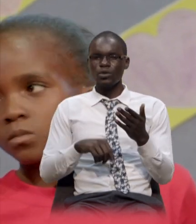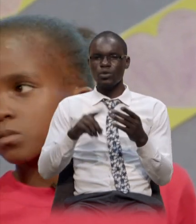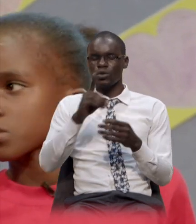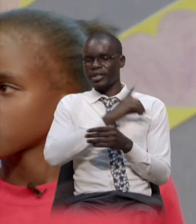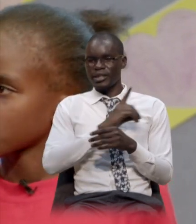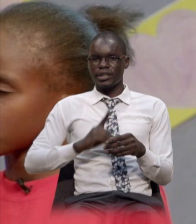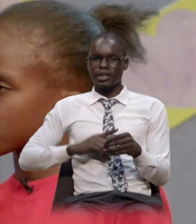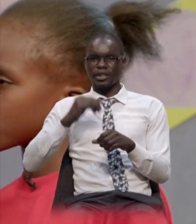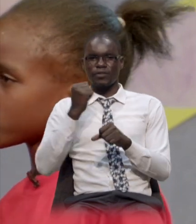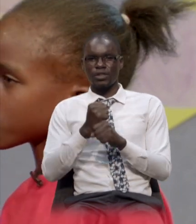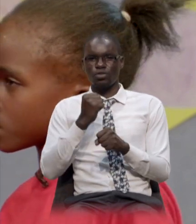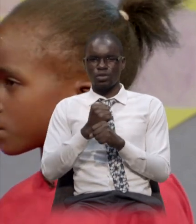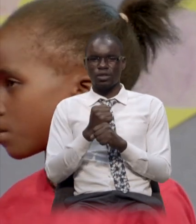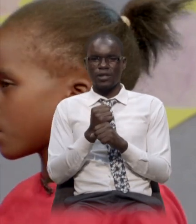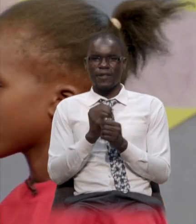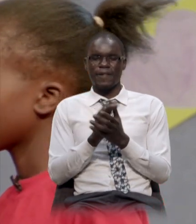do? One.